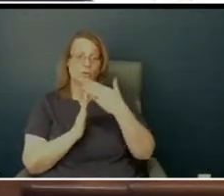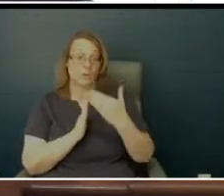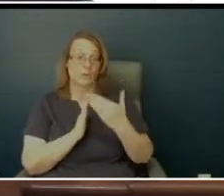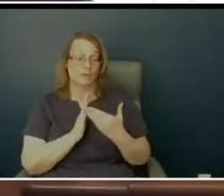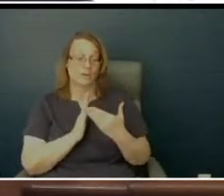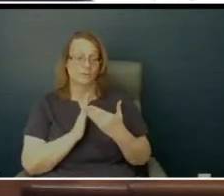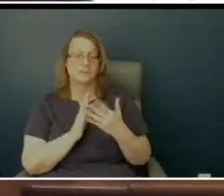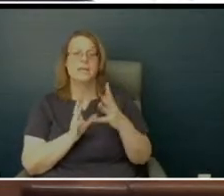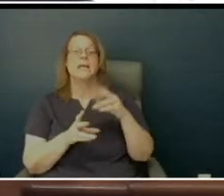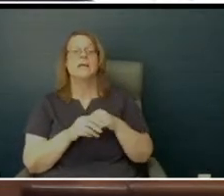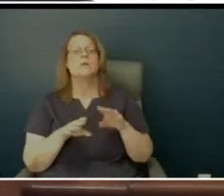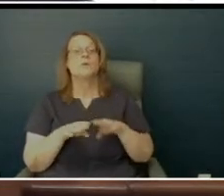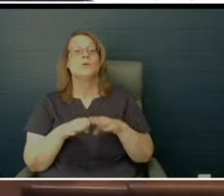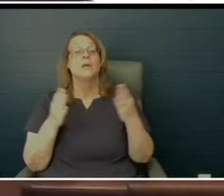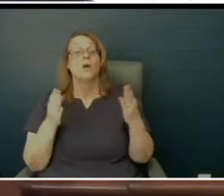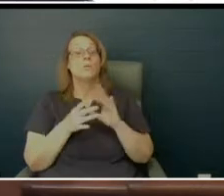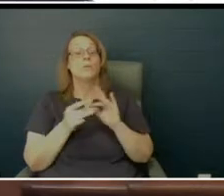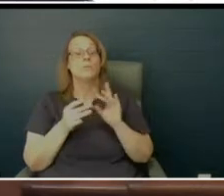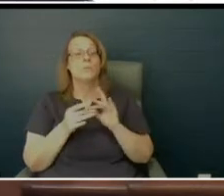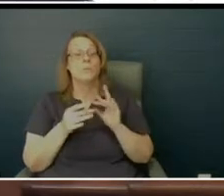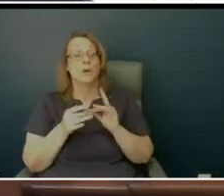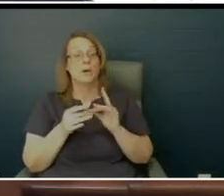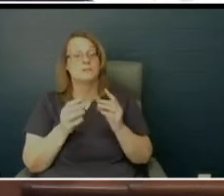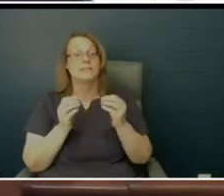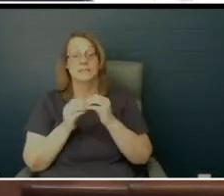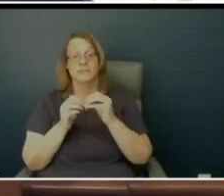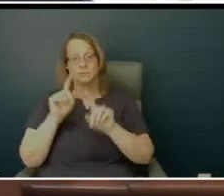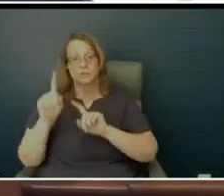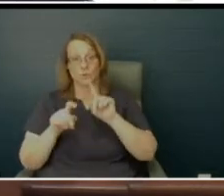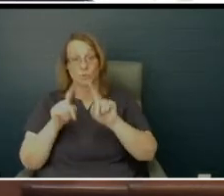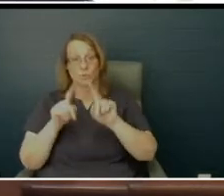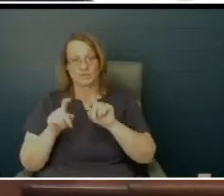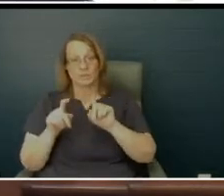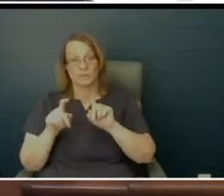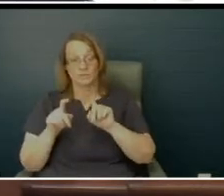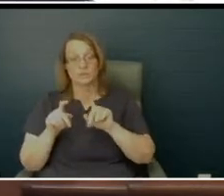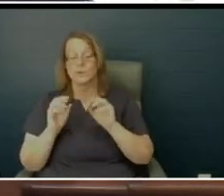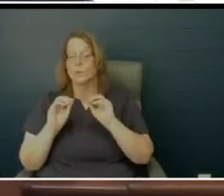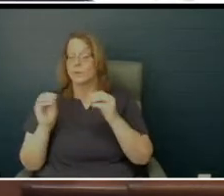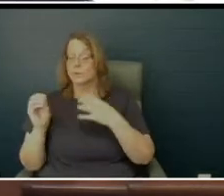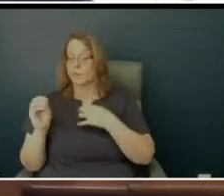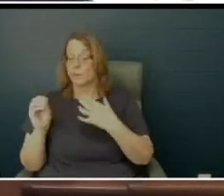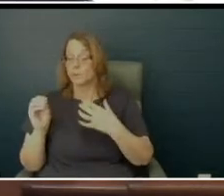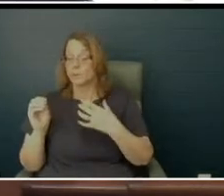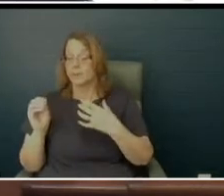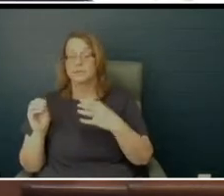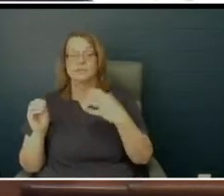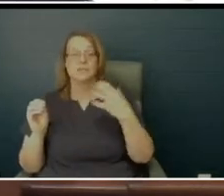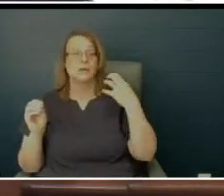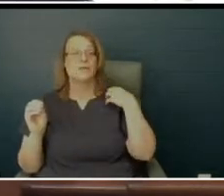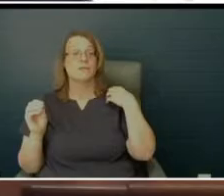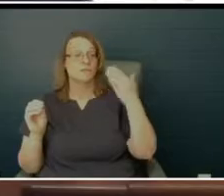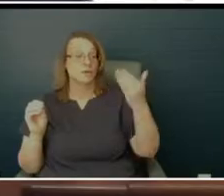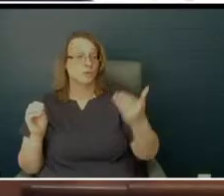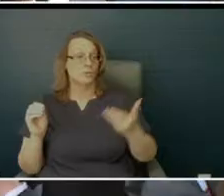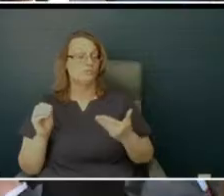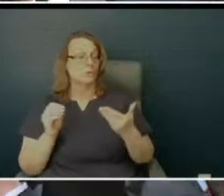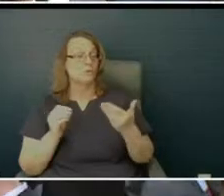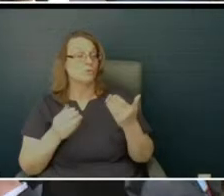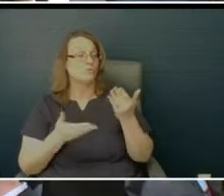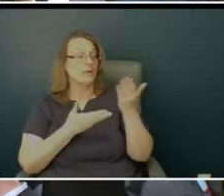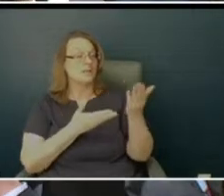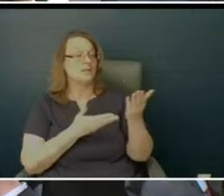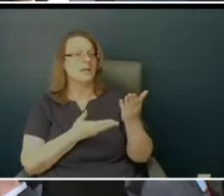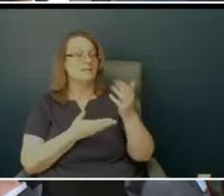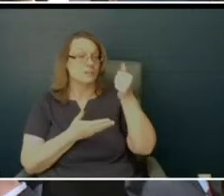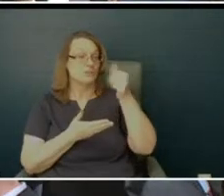for the witnesses. Without objection, the chair recognizes the gentleman from Illinois for a closing statement. Thank